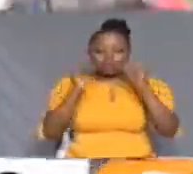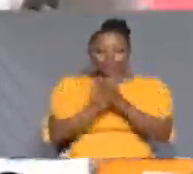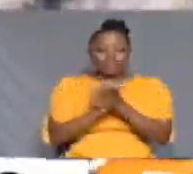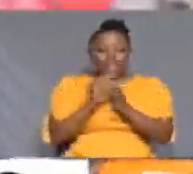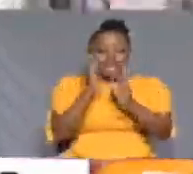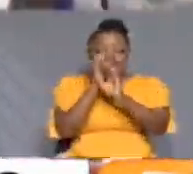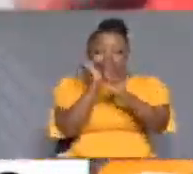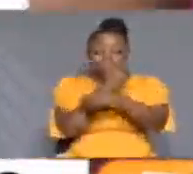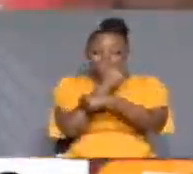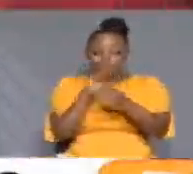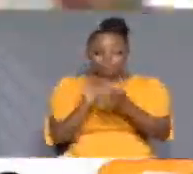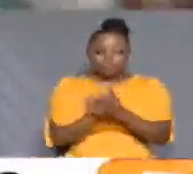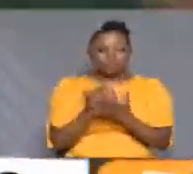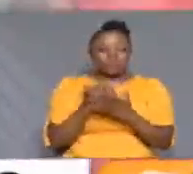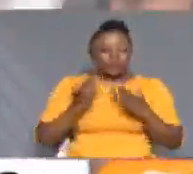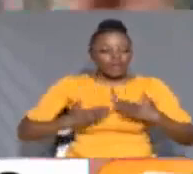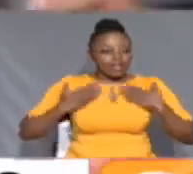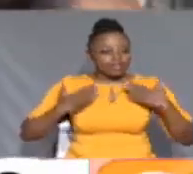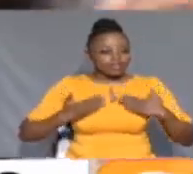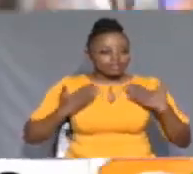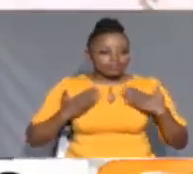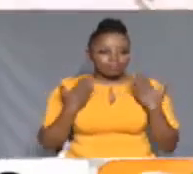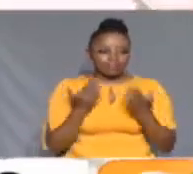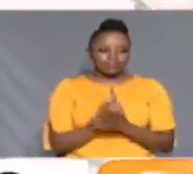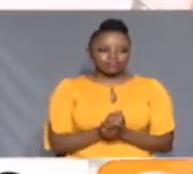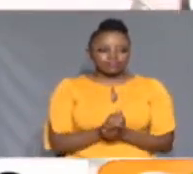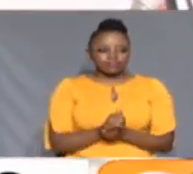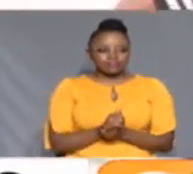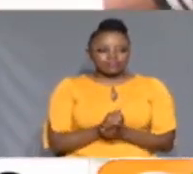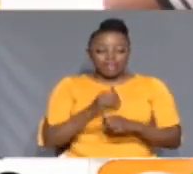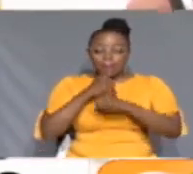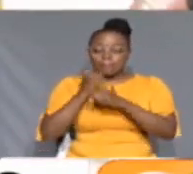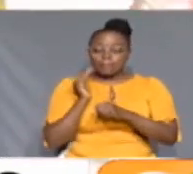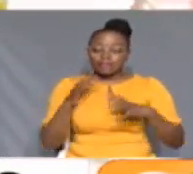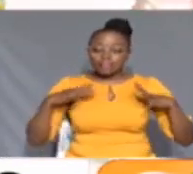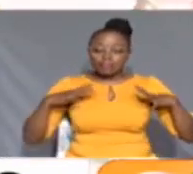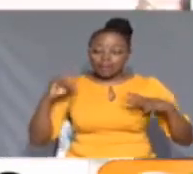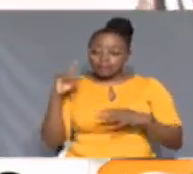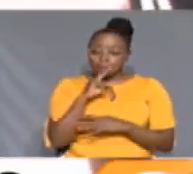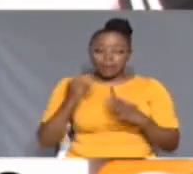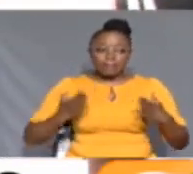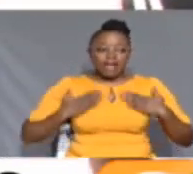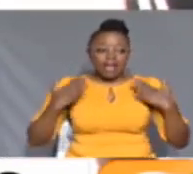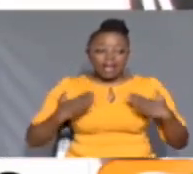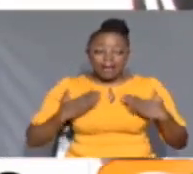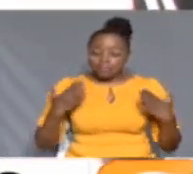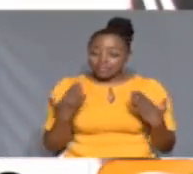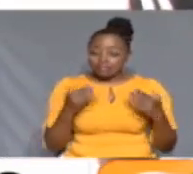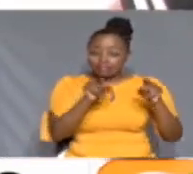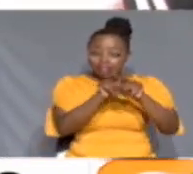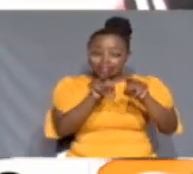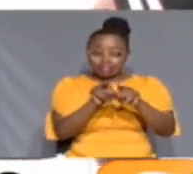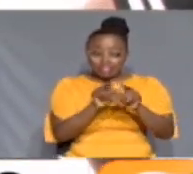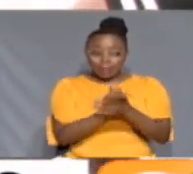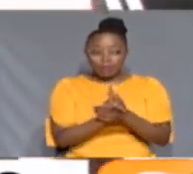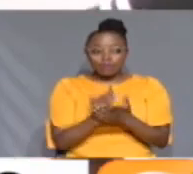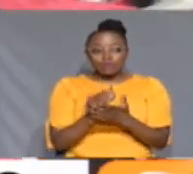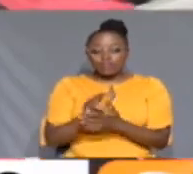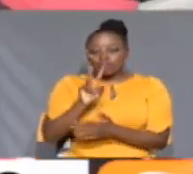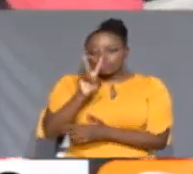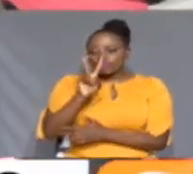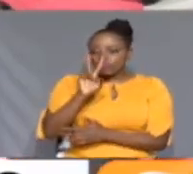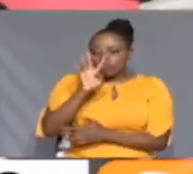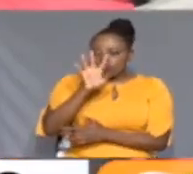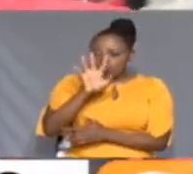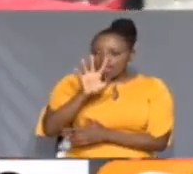not hide their excitement. She has made us proud and we're happy. And forever 254.